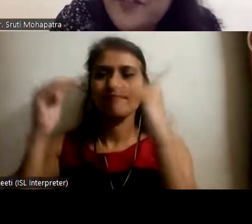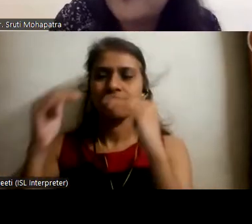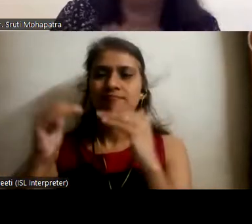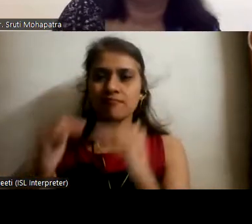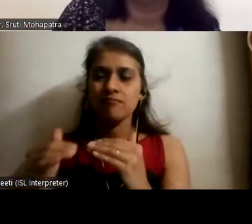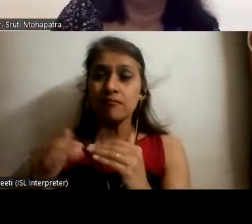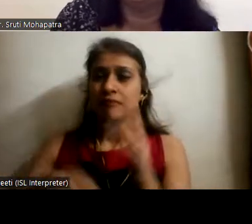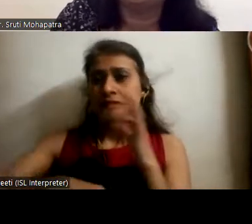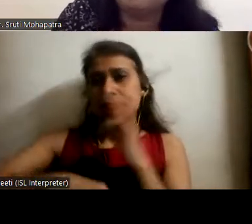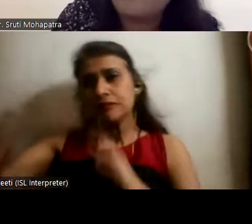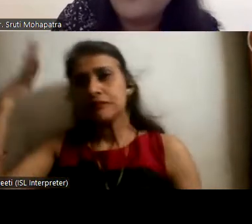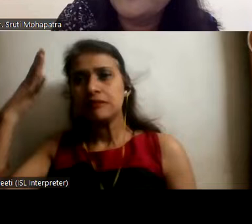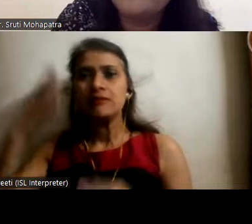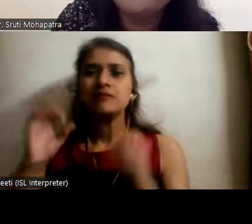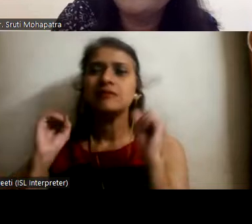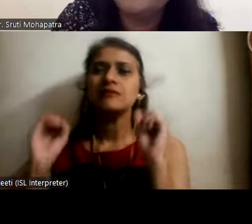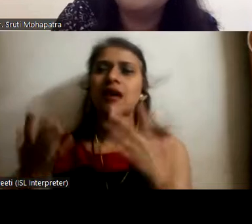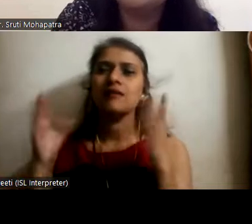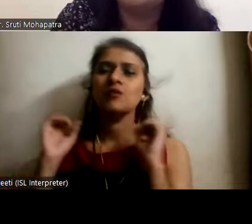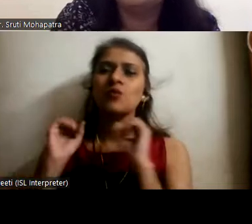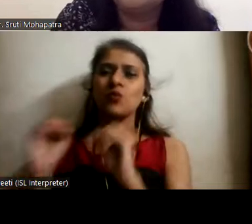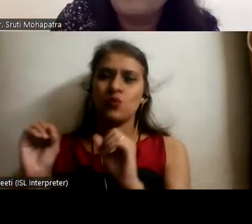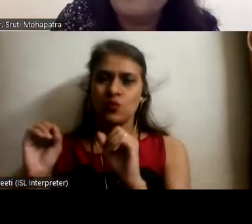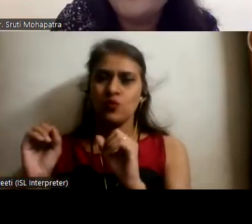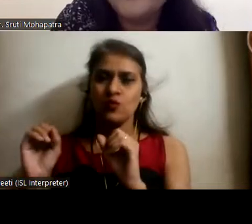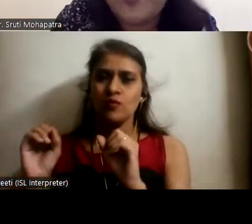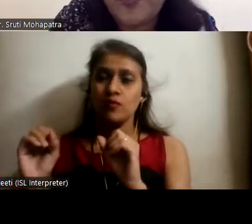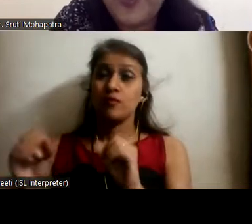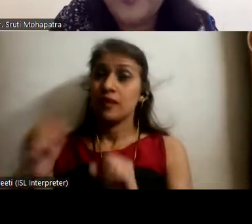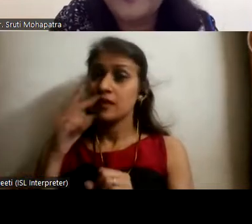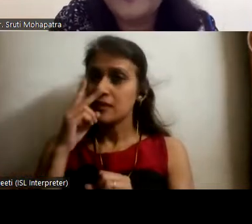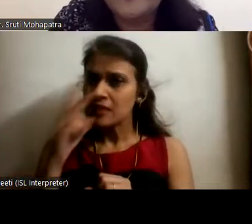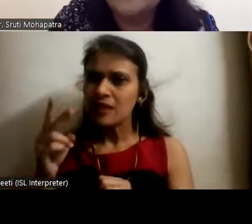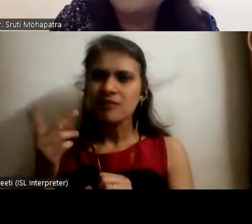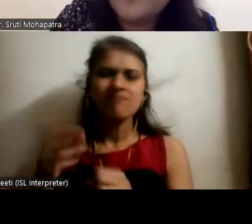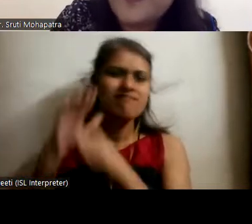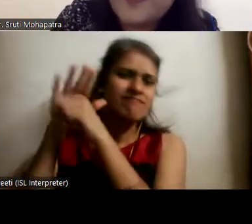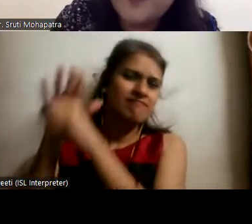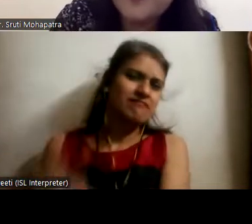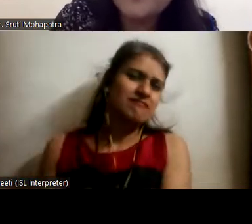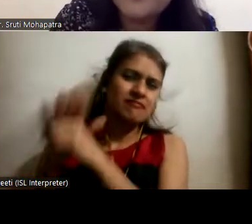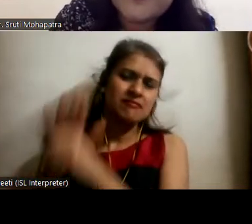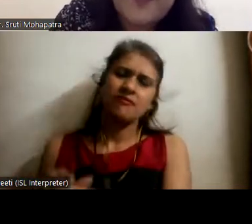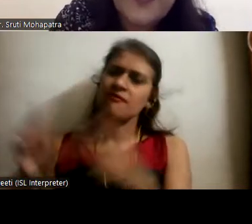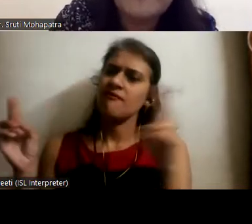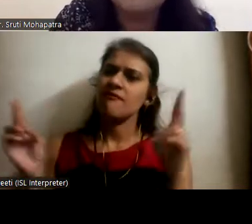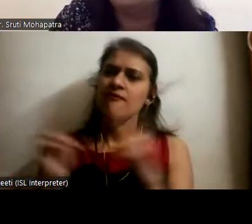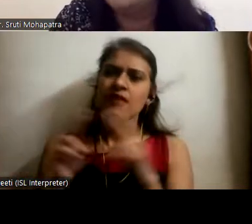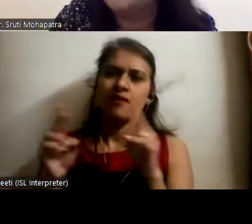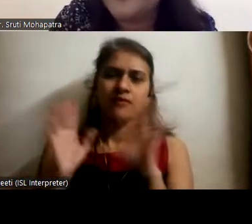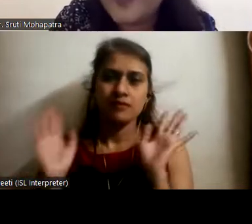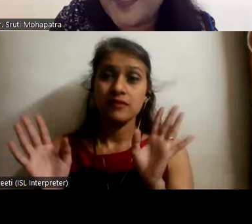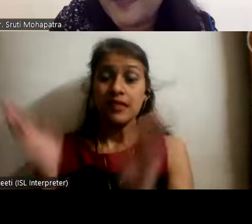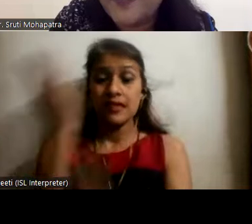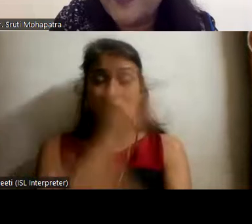women with disabilities, they found that they were doubly discriminated. First, the disability